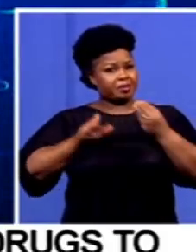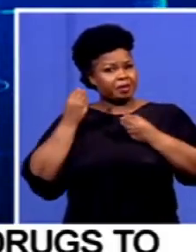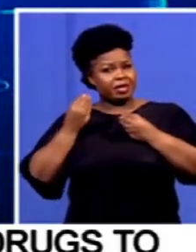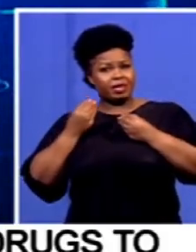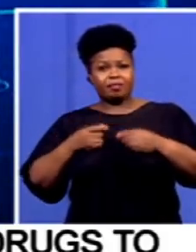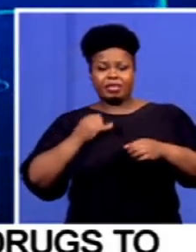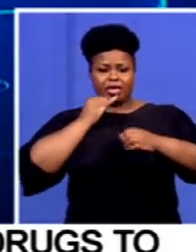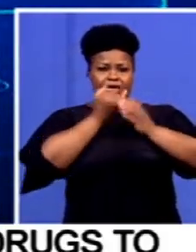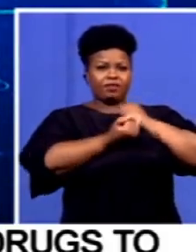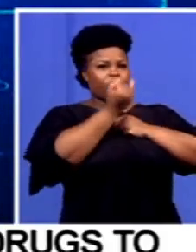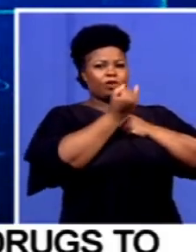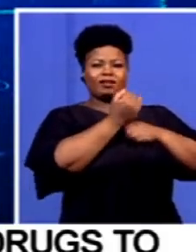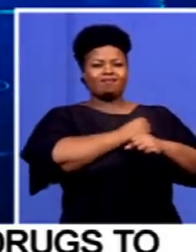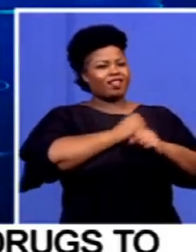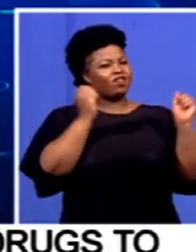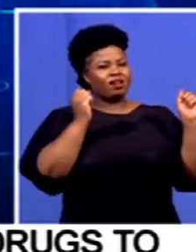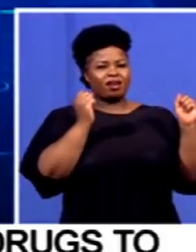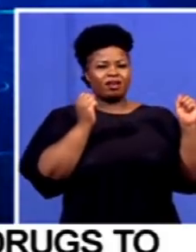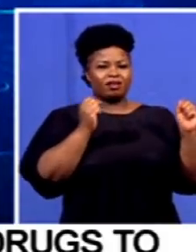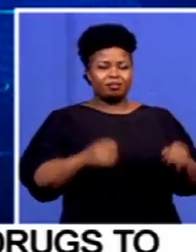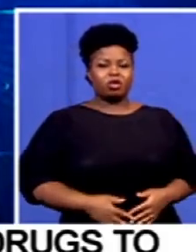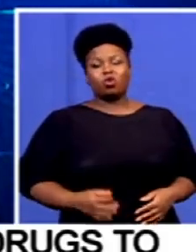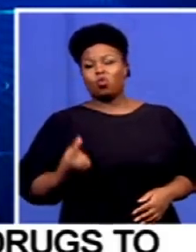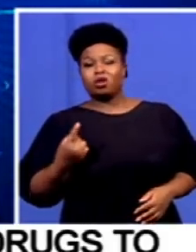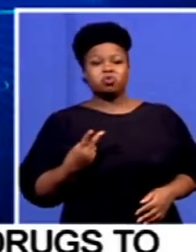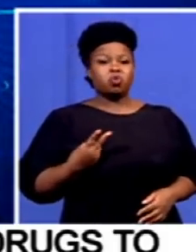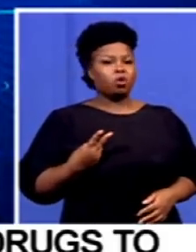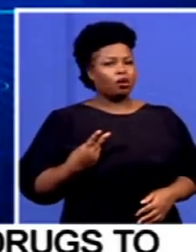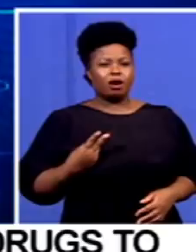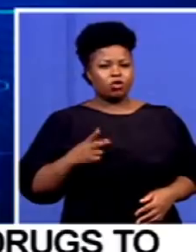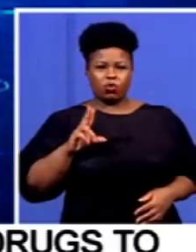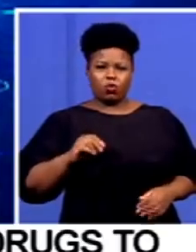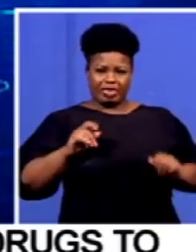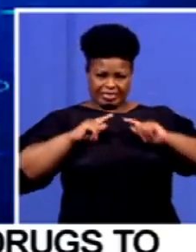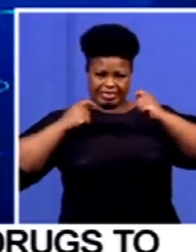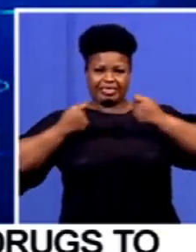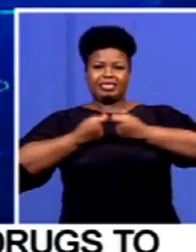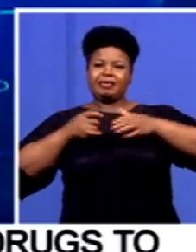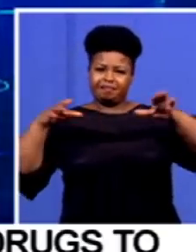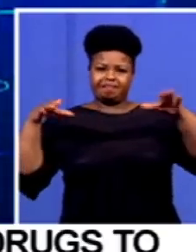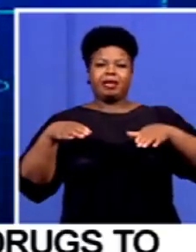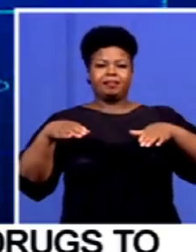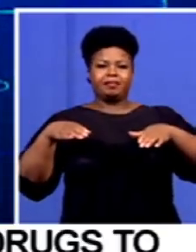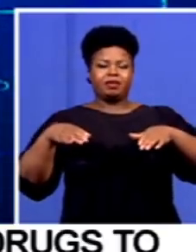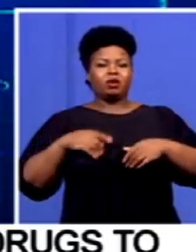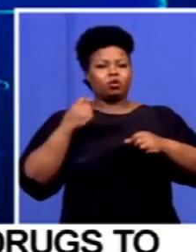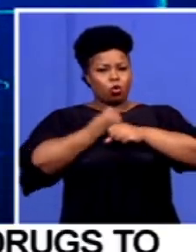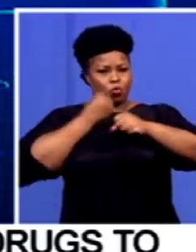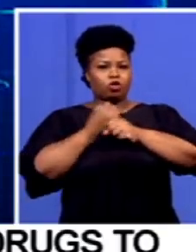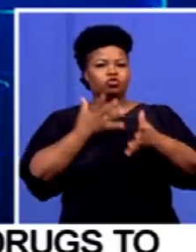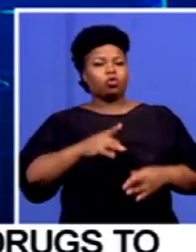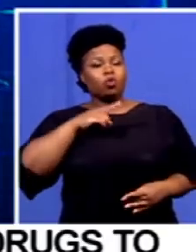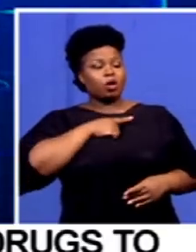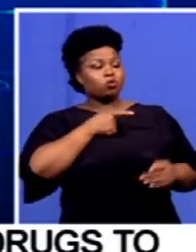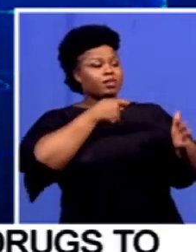done by individuals or, just by one or two people. It has to be an operation of the syndicate, because you have to firstly procure